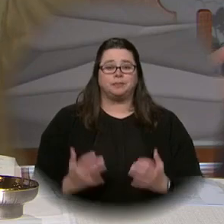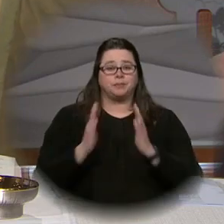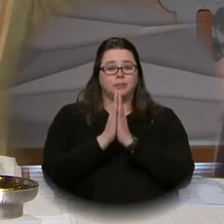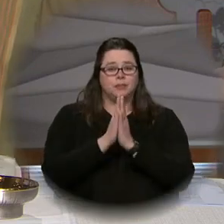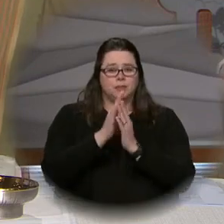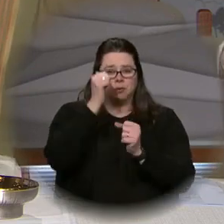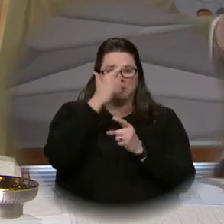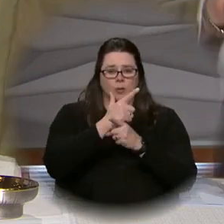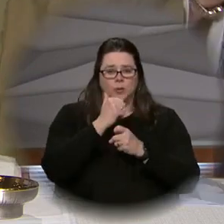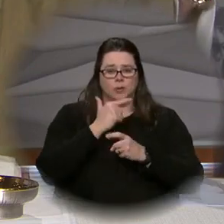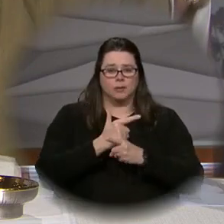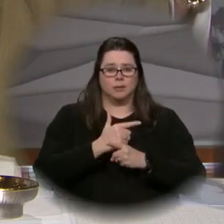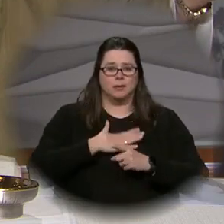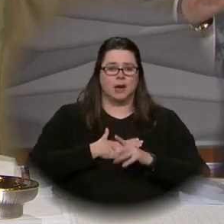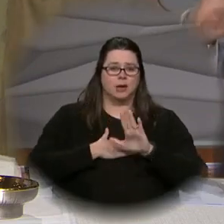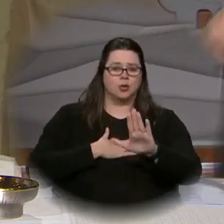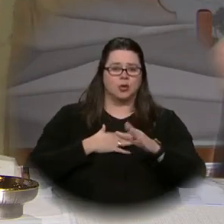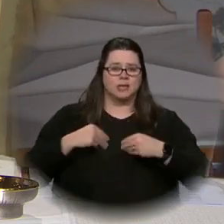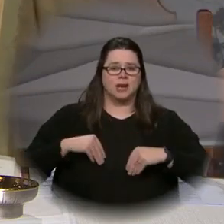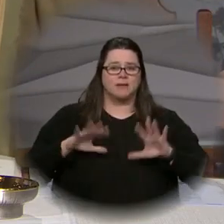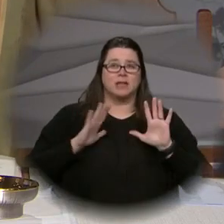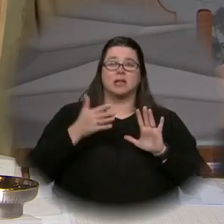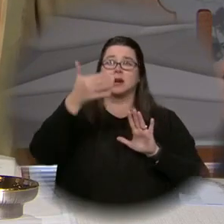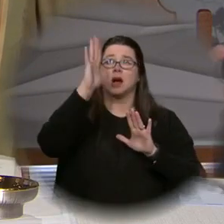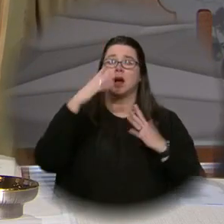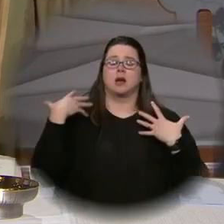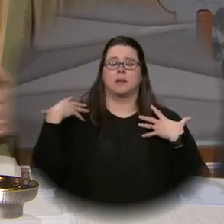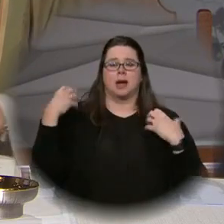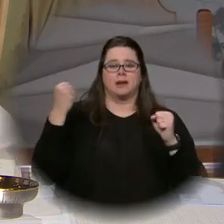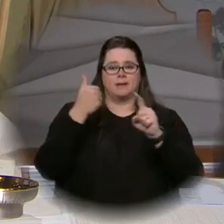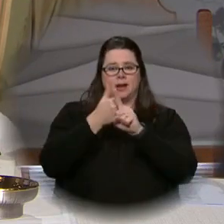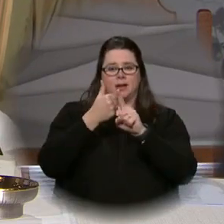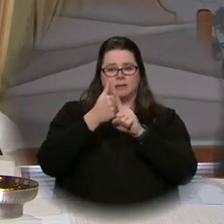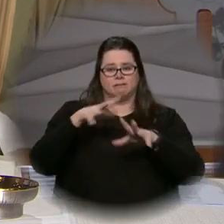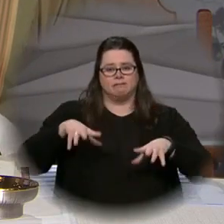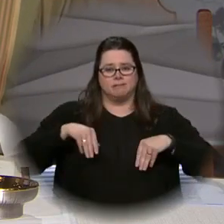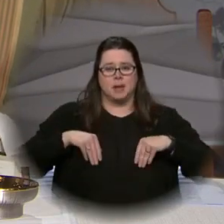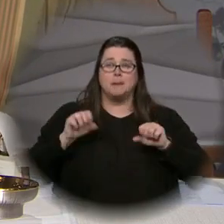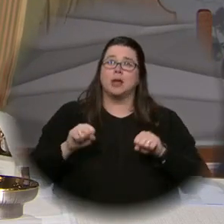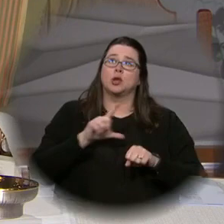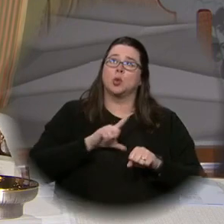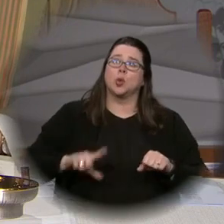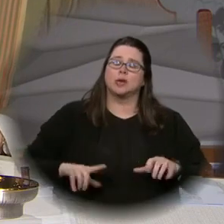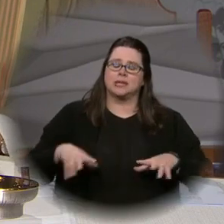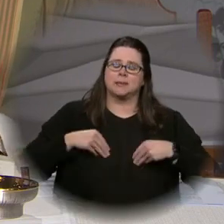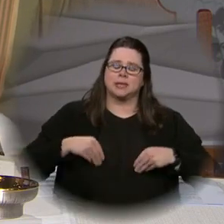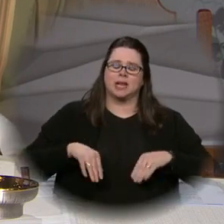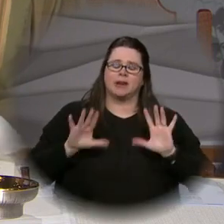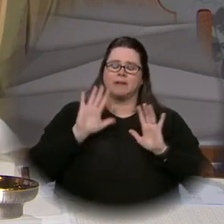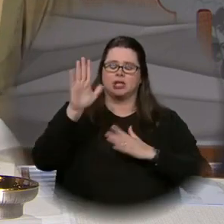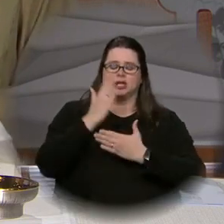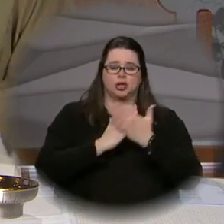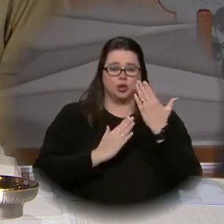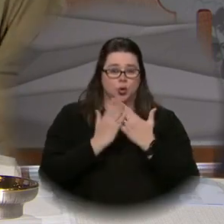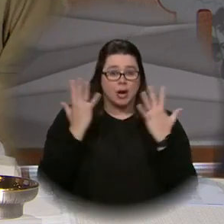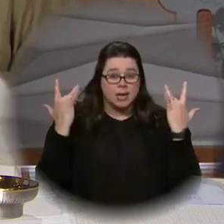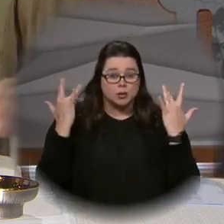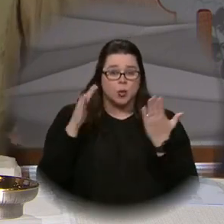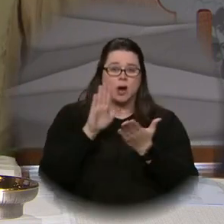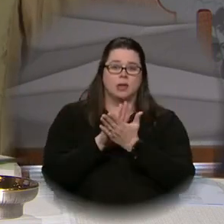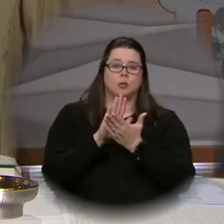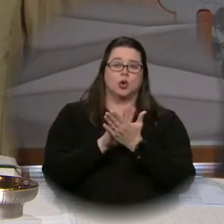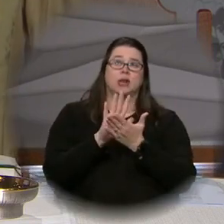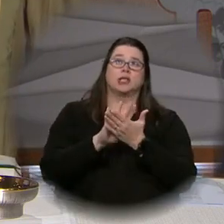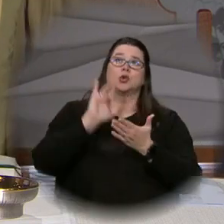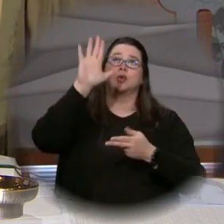Pray, my brothers and sisters, that my sacrifice and yours be made acceptable to our Almighty God. May the Lord accept the sacrifice at your